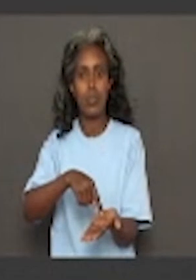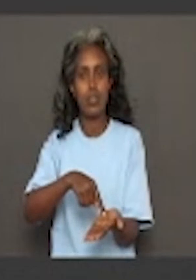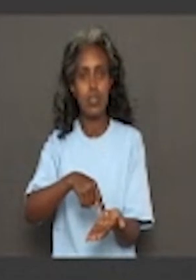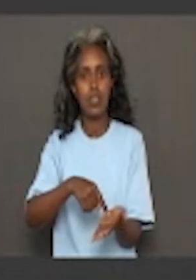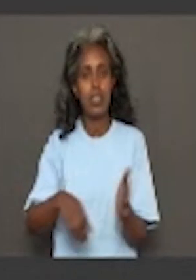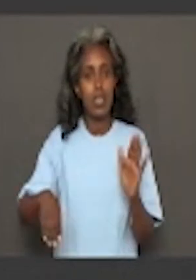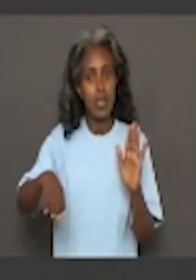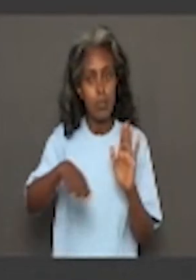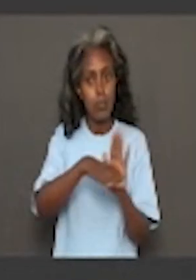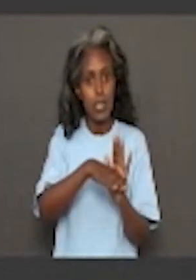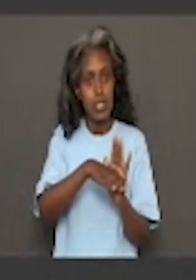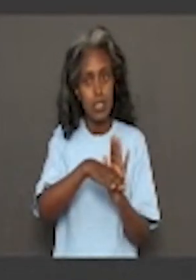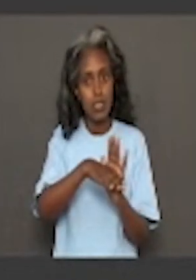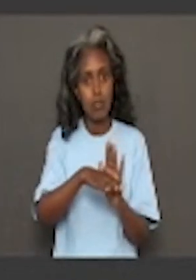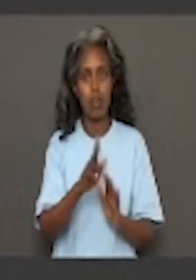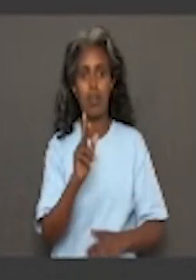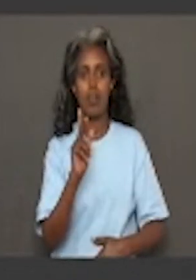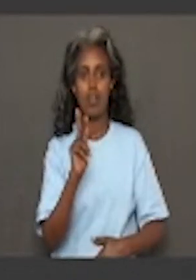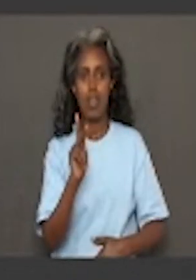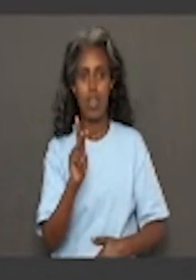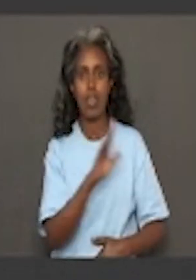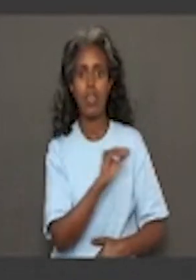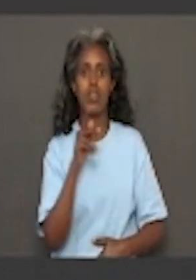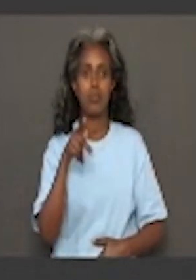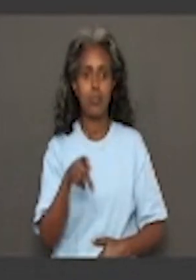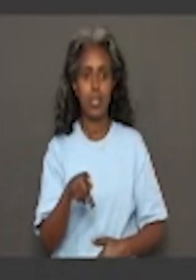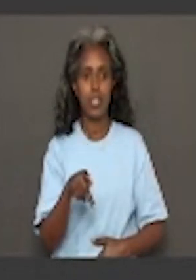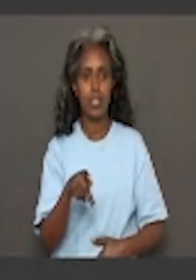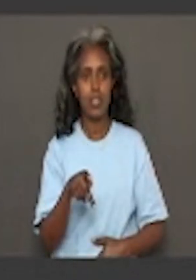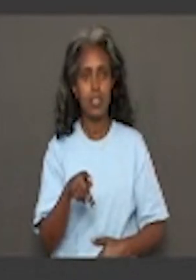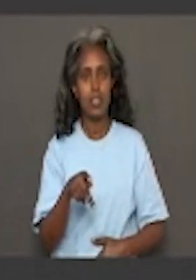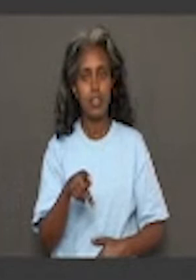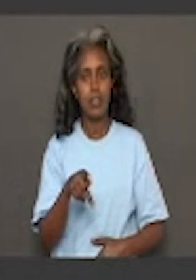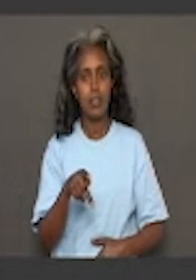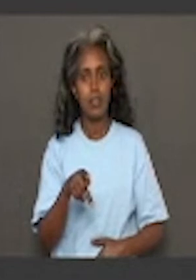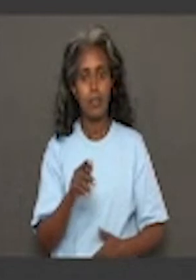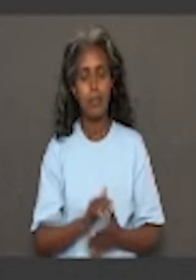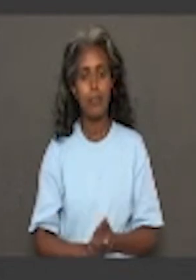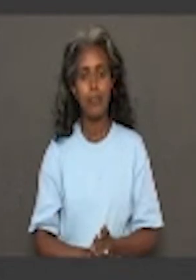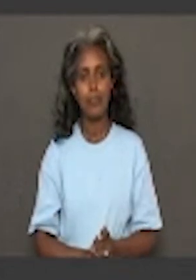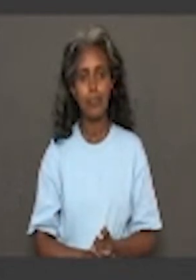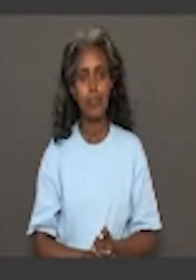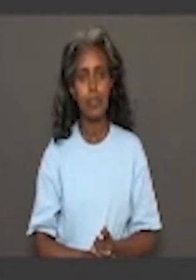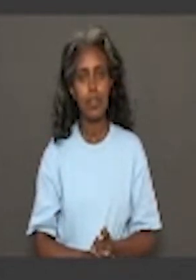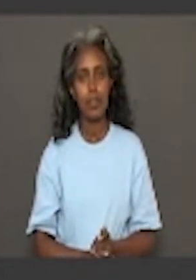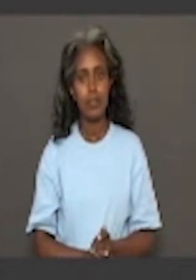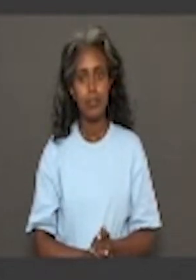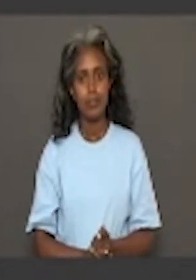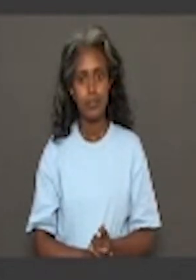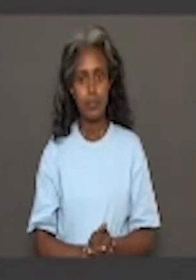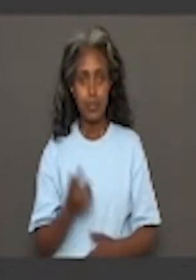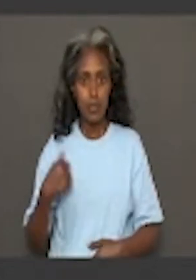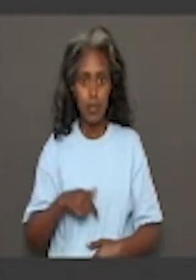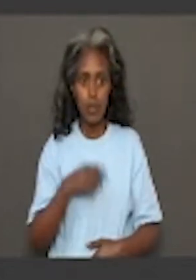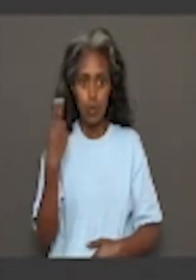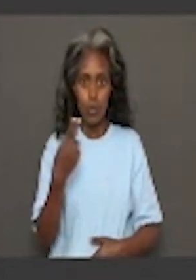point, represented by K and P respectively,